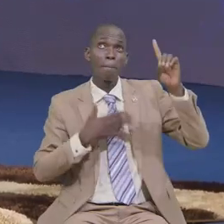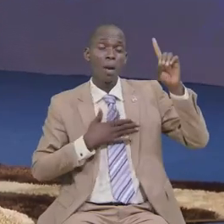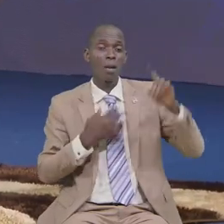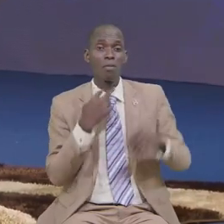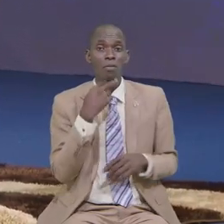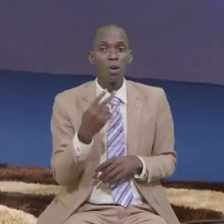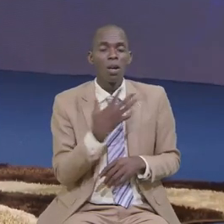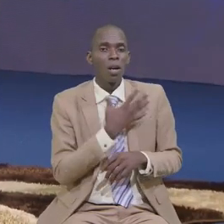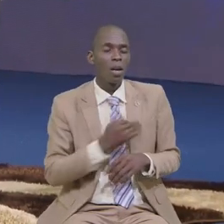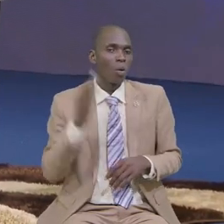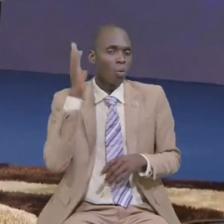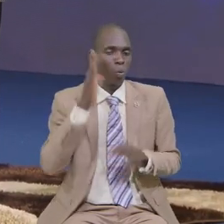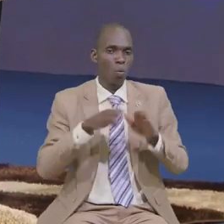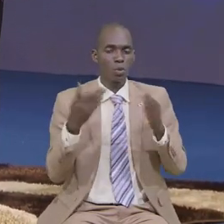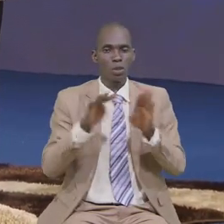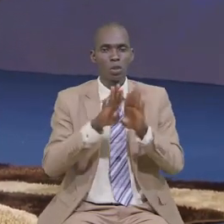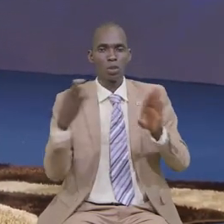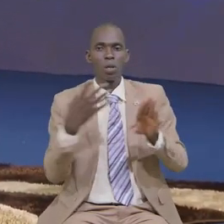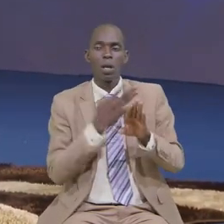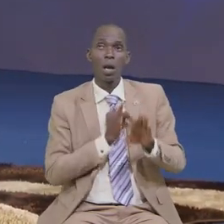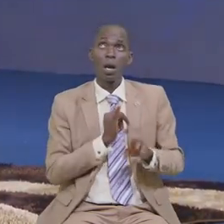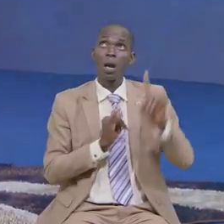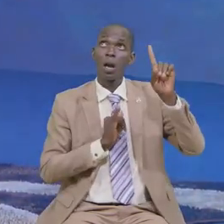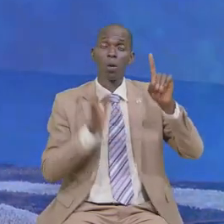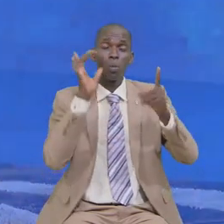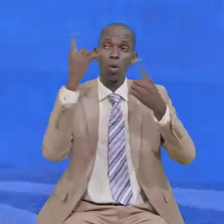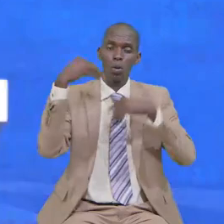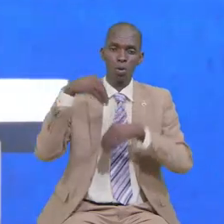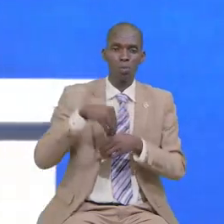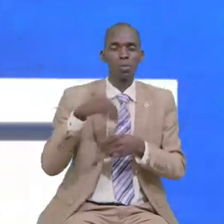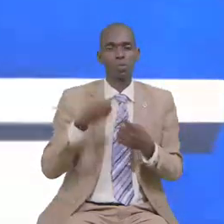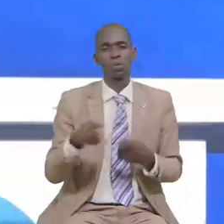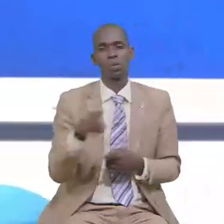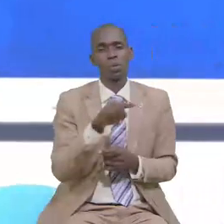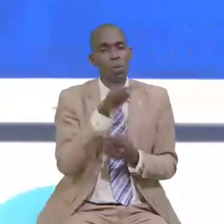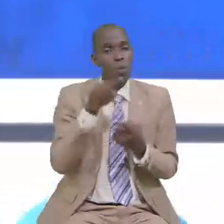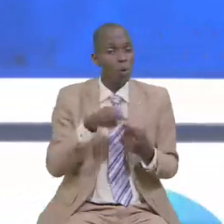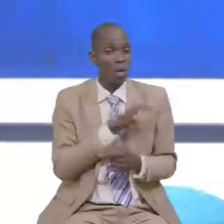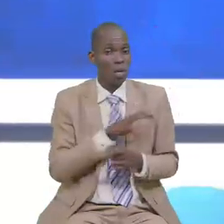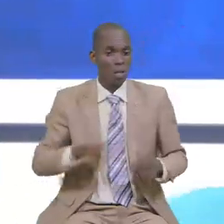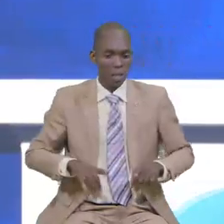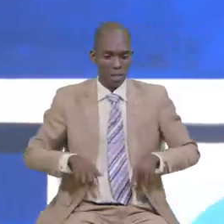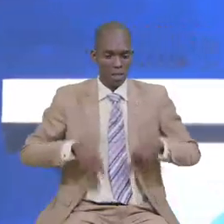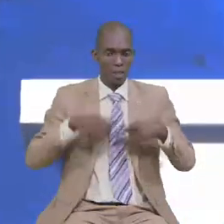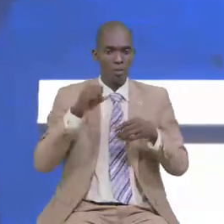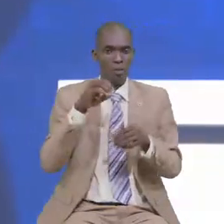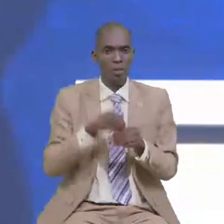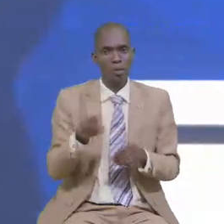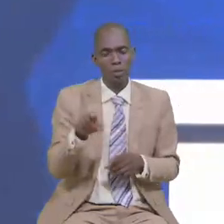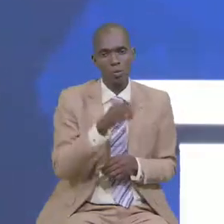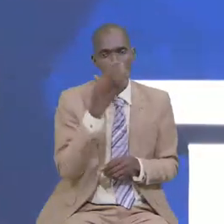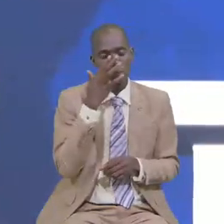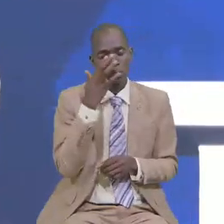will come in into him. When Christ lives in you, you cannot